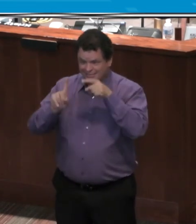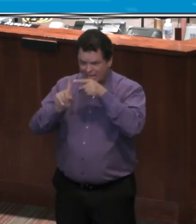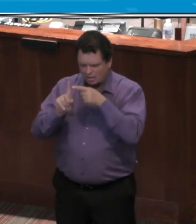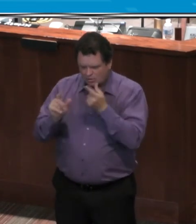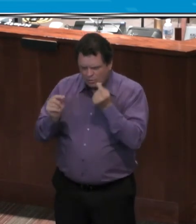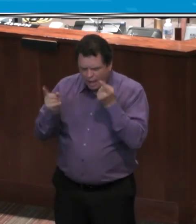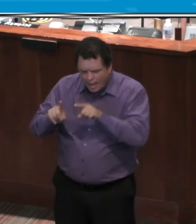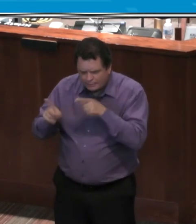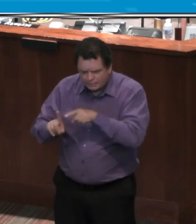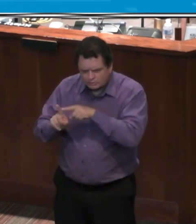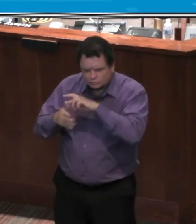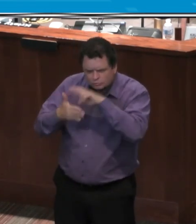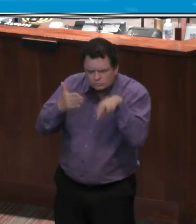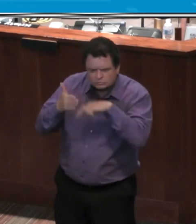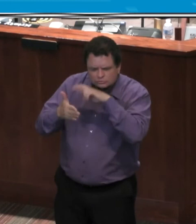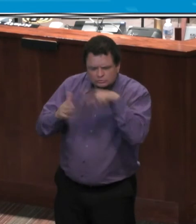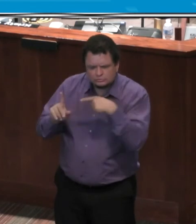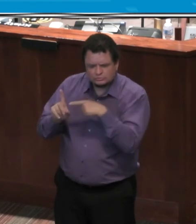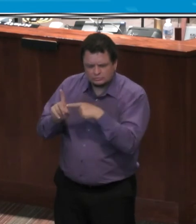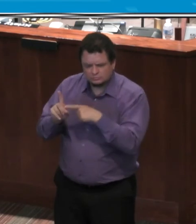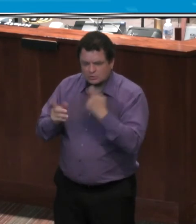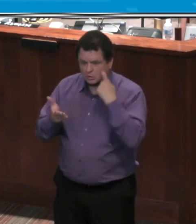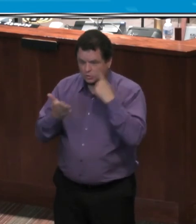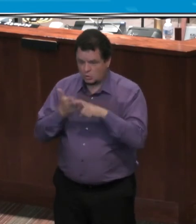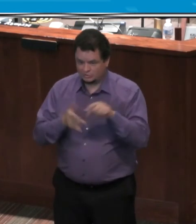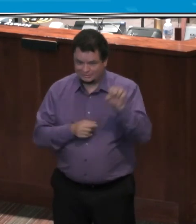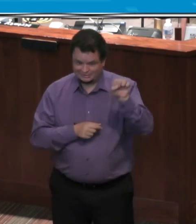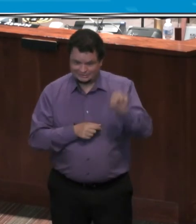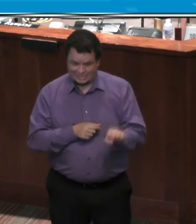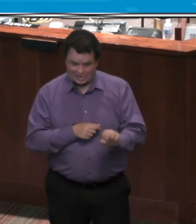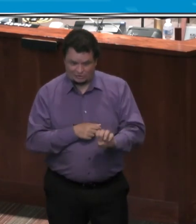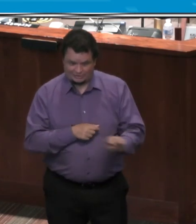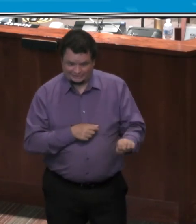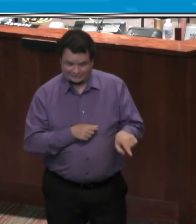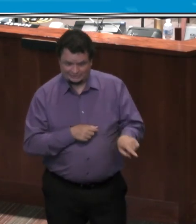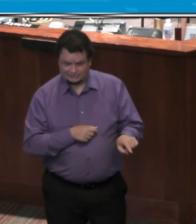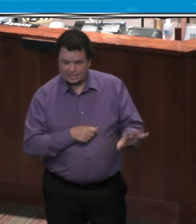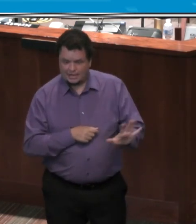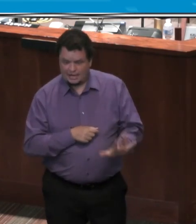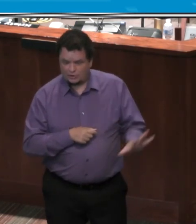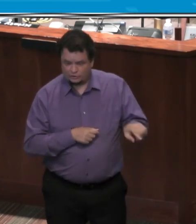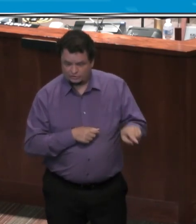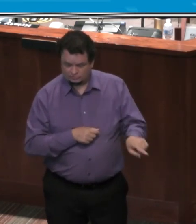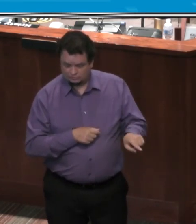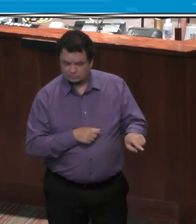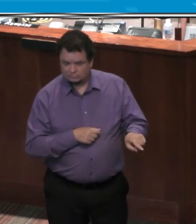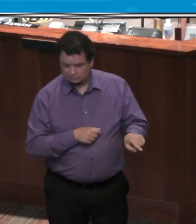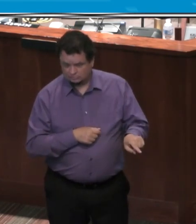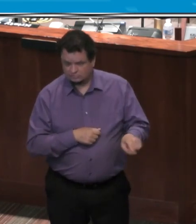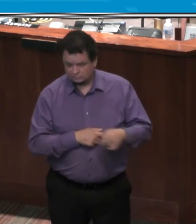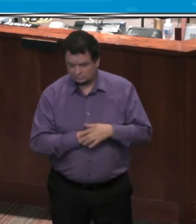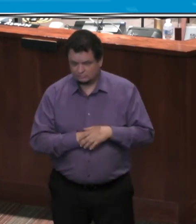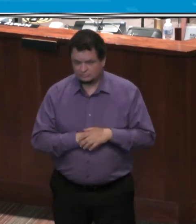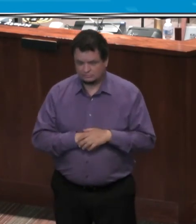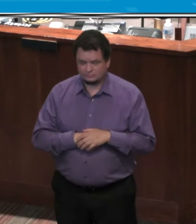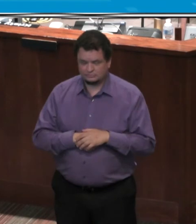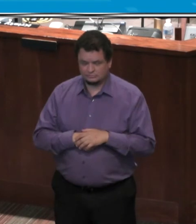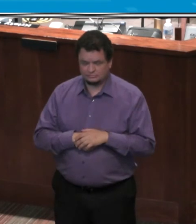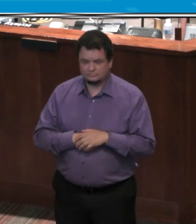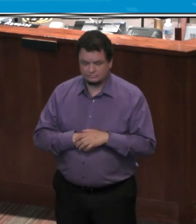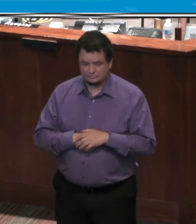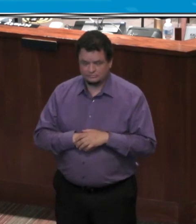the southeast area in Colorado Springs. We did a pop-up testing site in collaboration